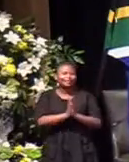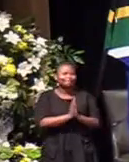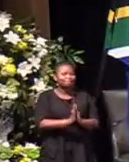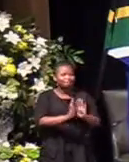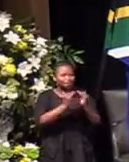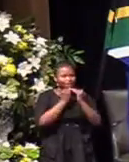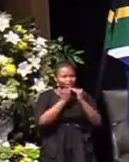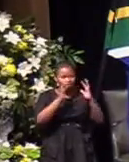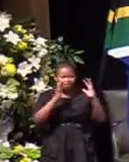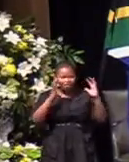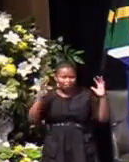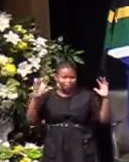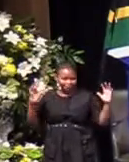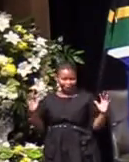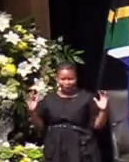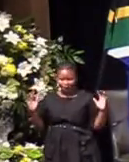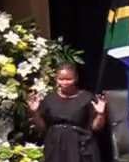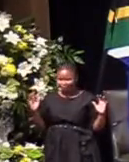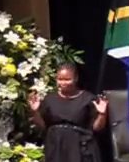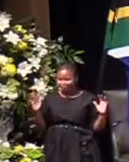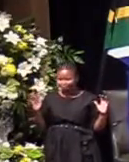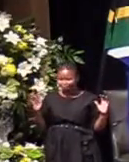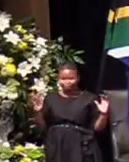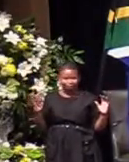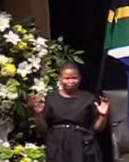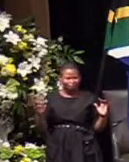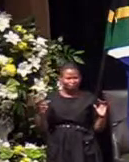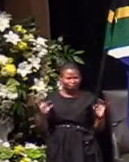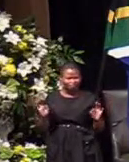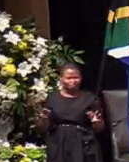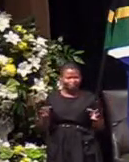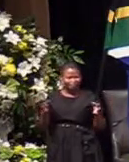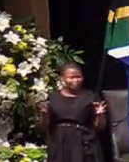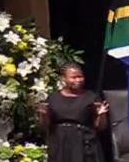thank you very much thank you very much foreign